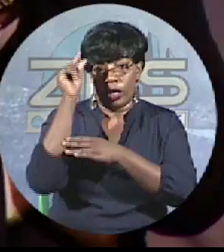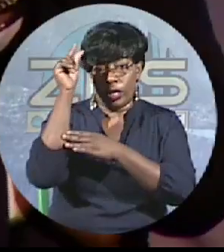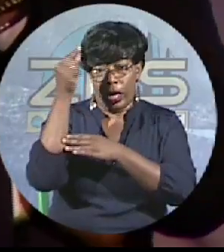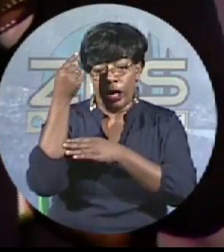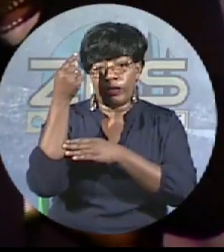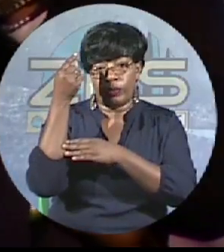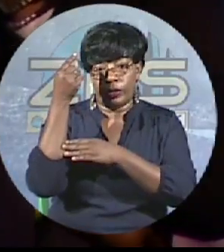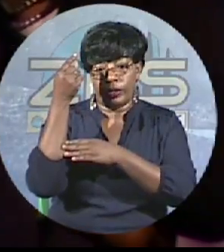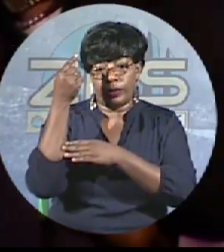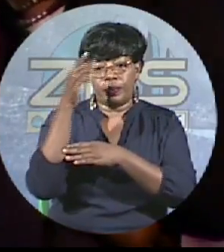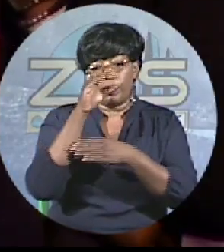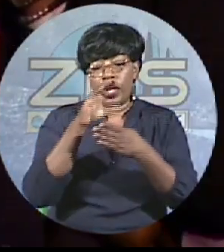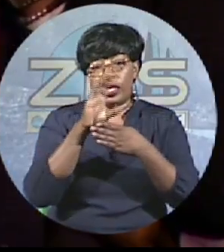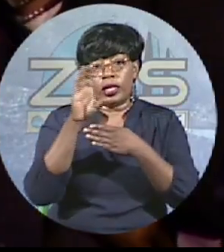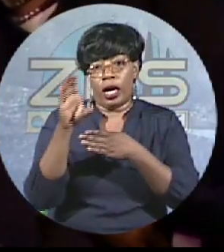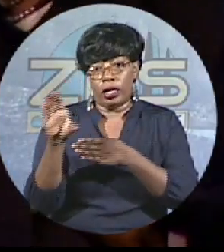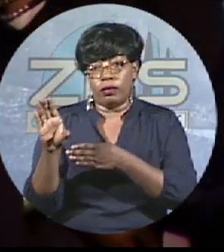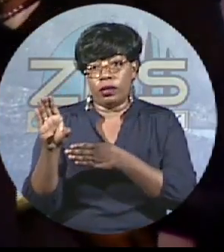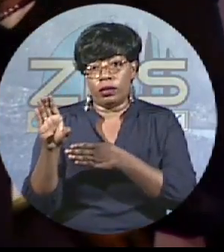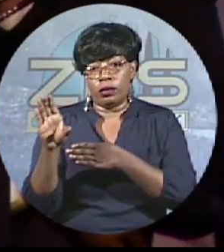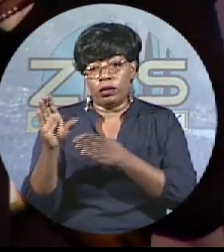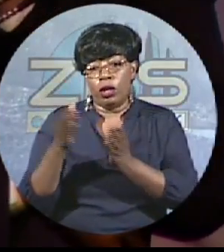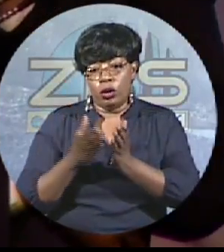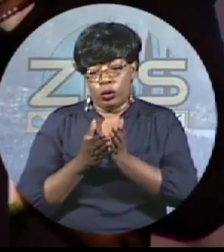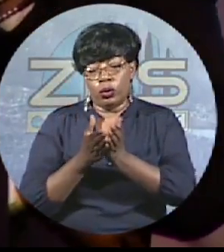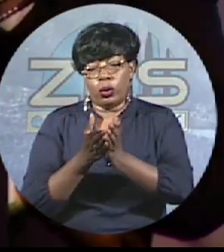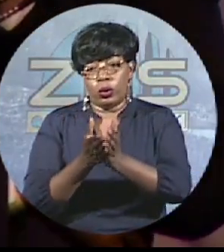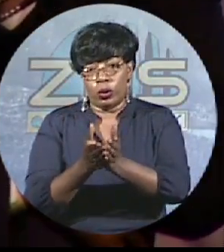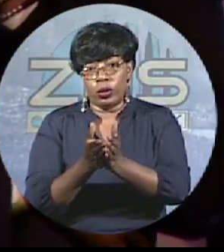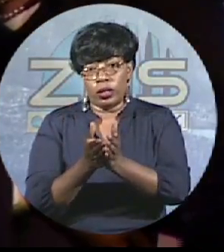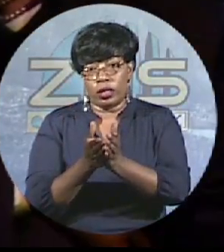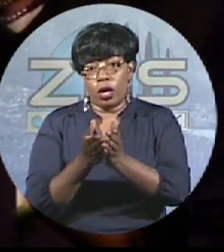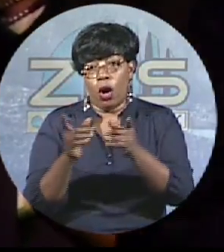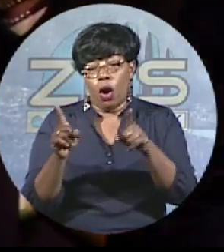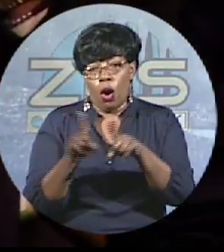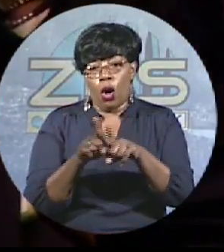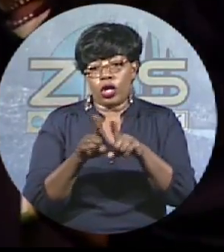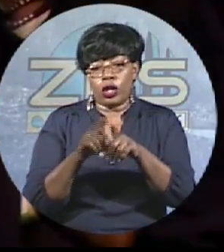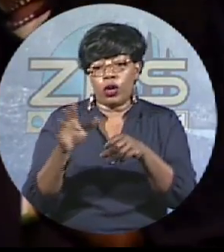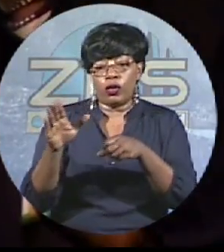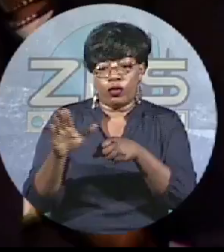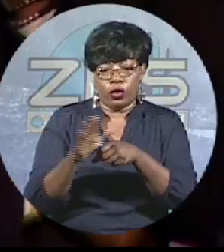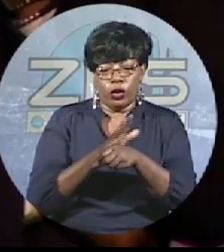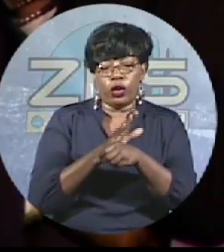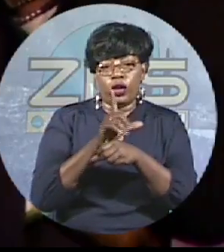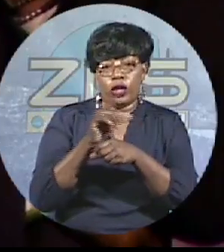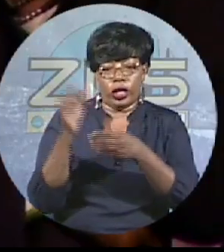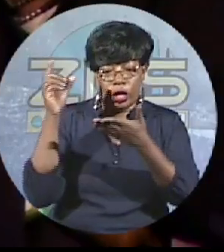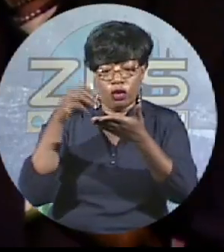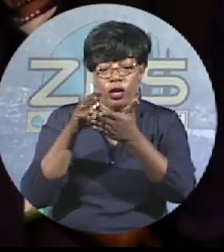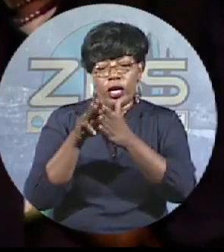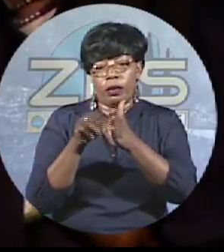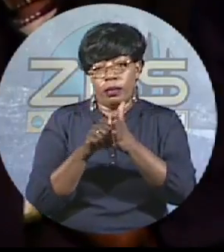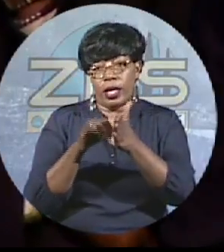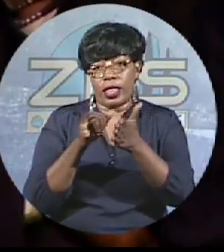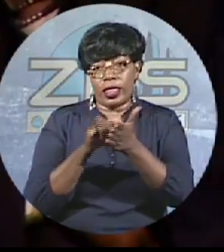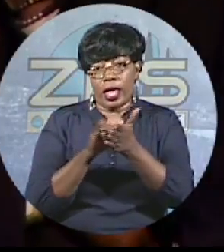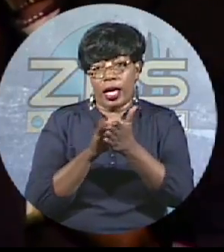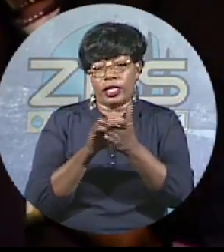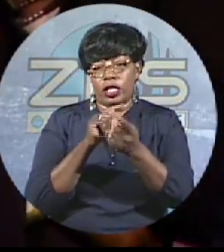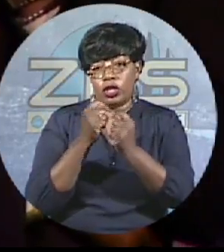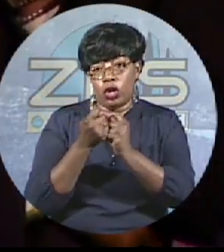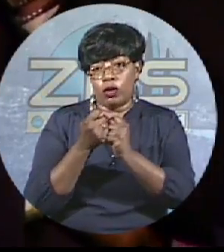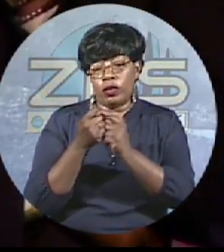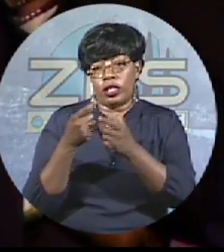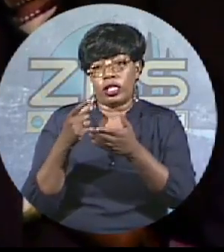and Carnival Cruise Lines have also fully agreed the terms of a